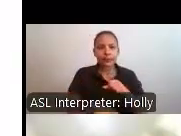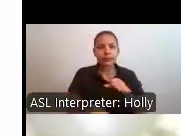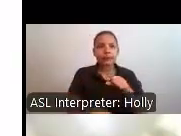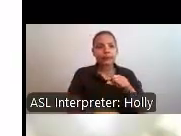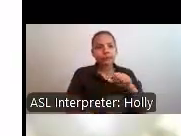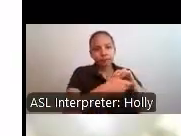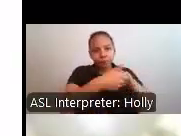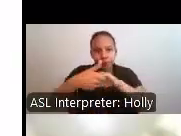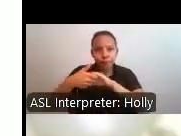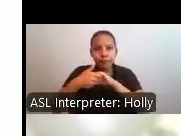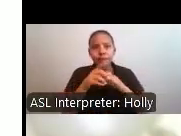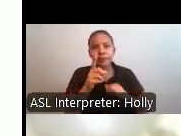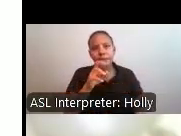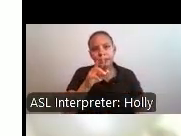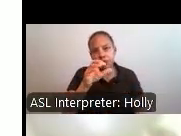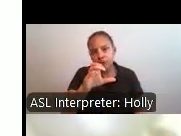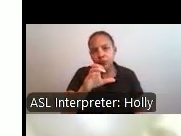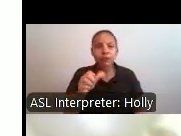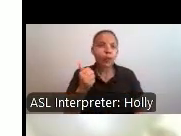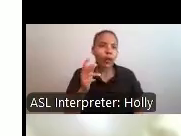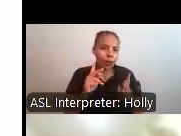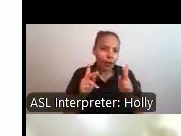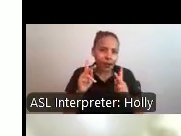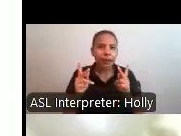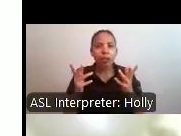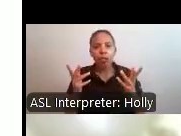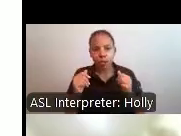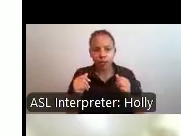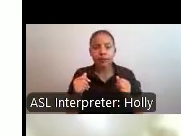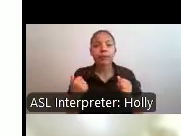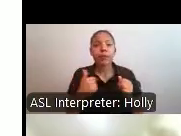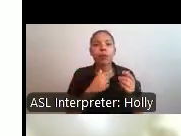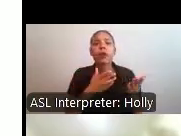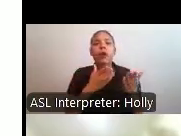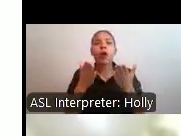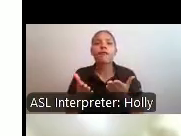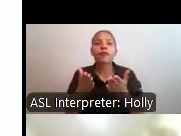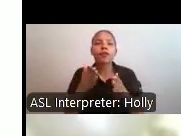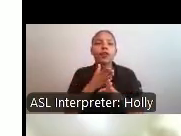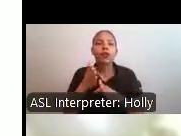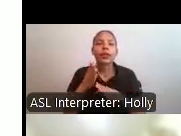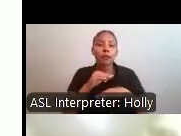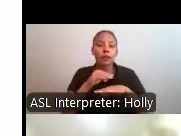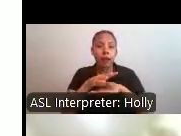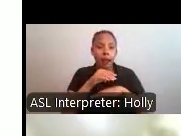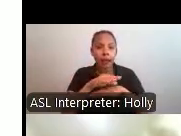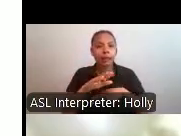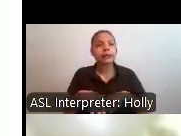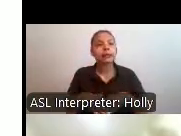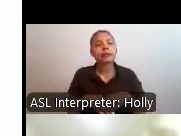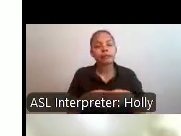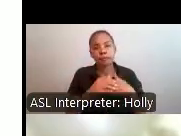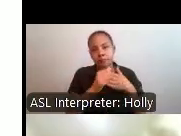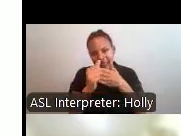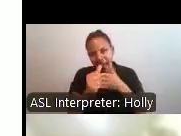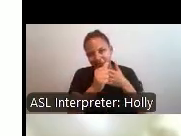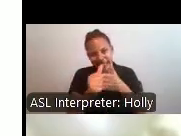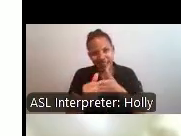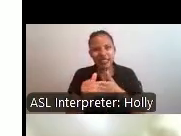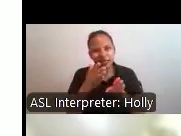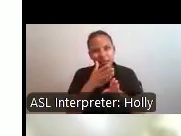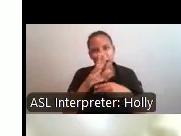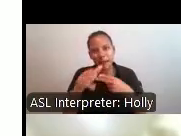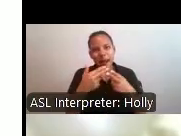or other people who might be there. Then we offer career guidance. We have resource rooms, which will include